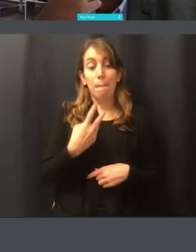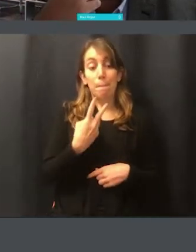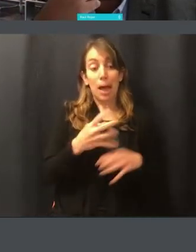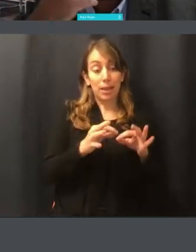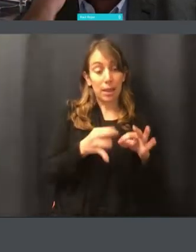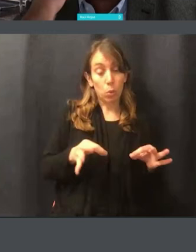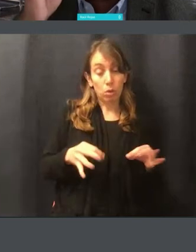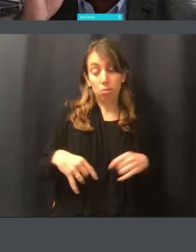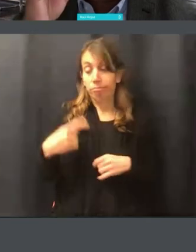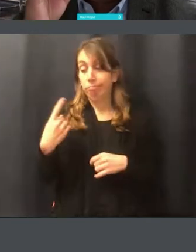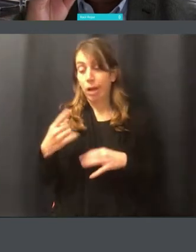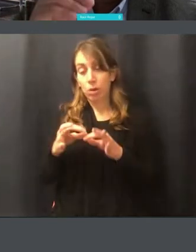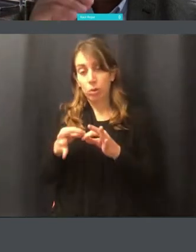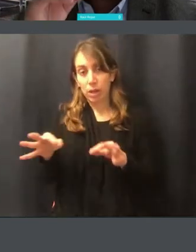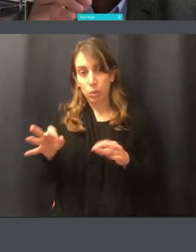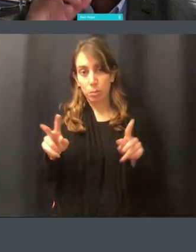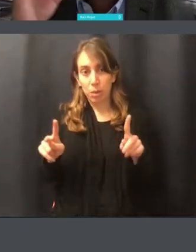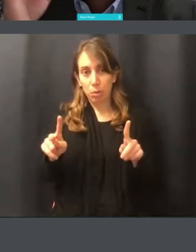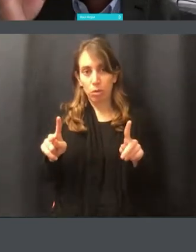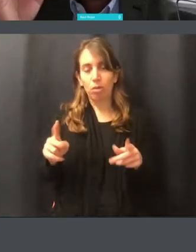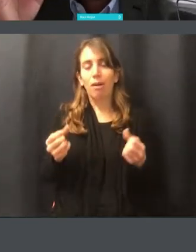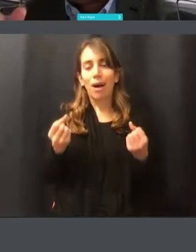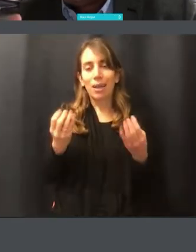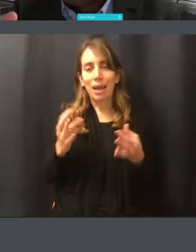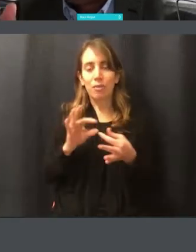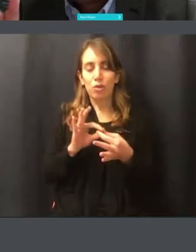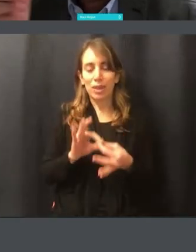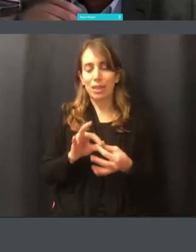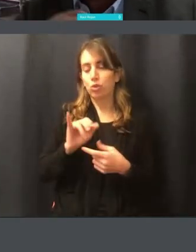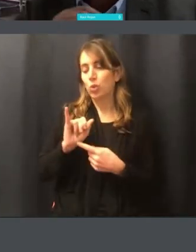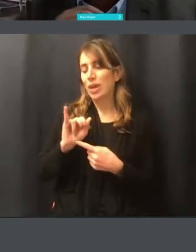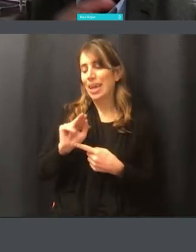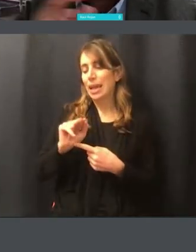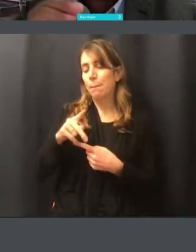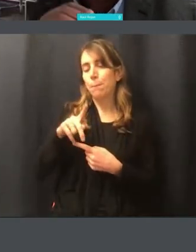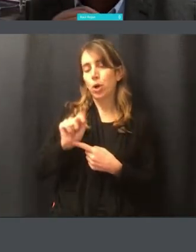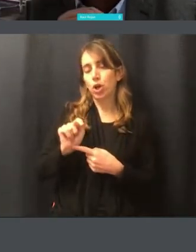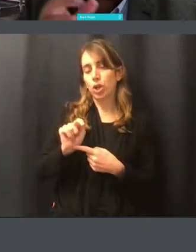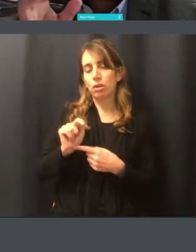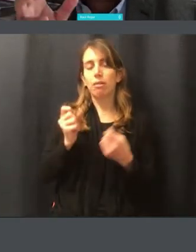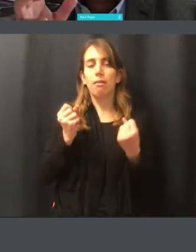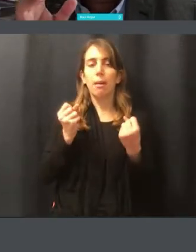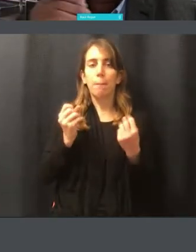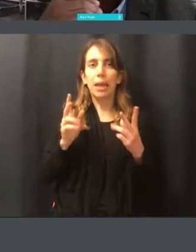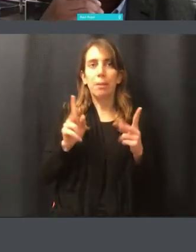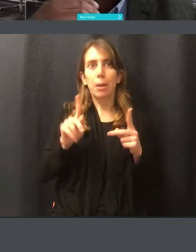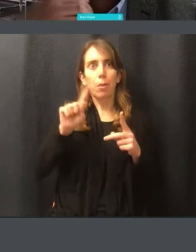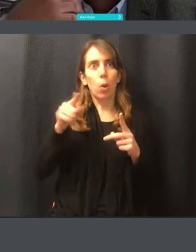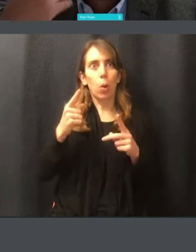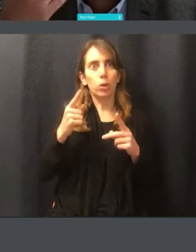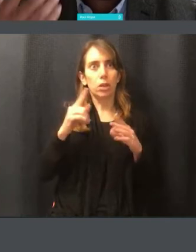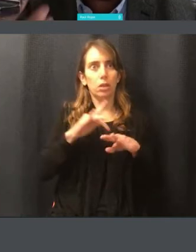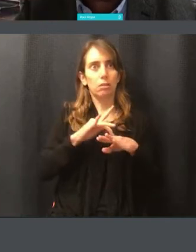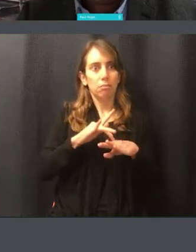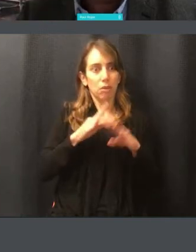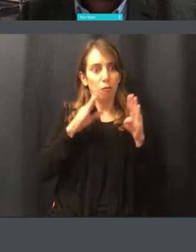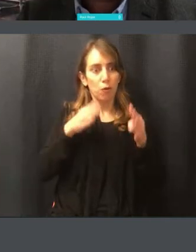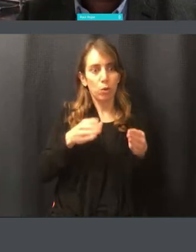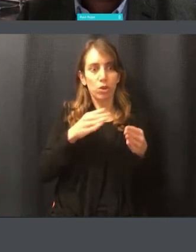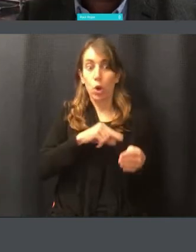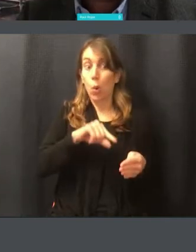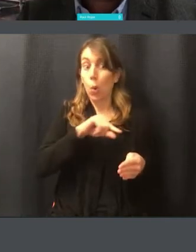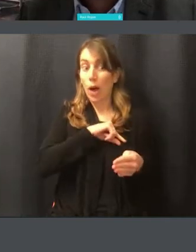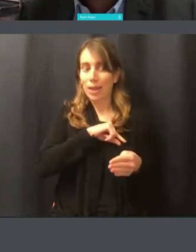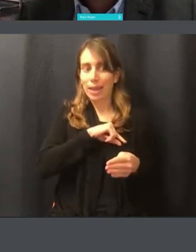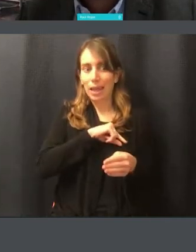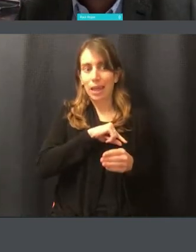right? And a lot of times people focus on quantity of input. I think both are important, both quality and quantity. And another thing that I think is really